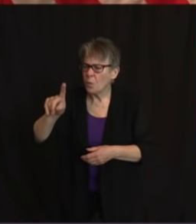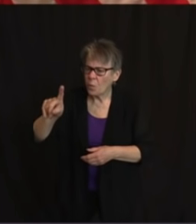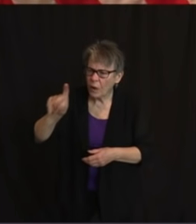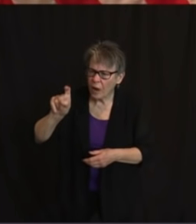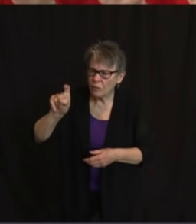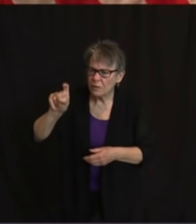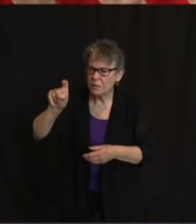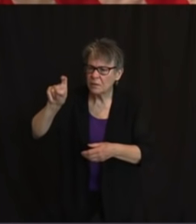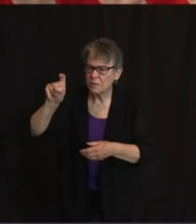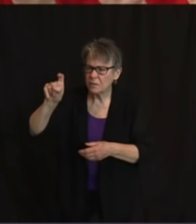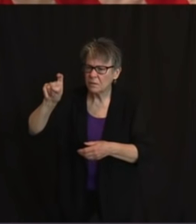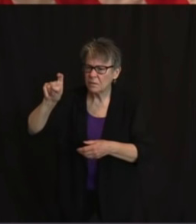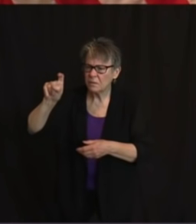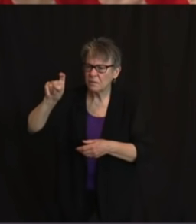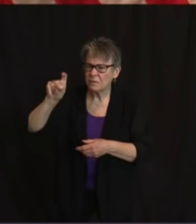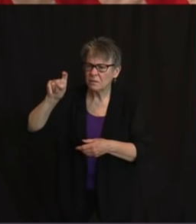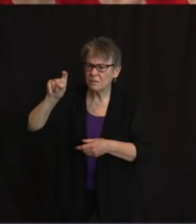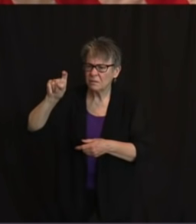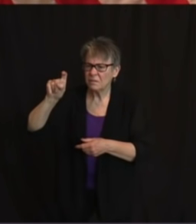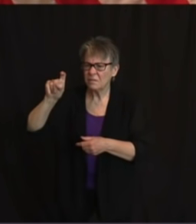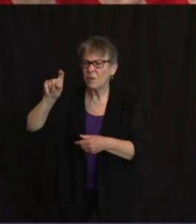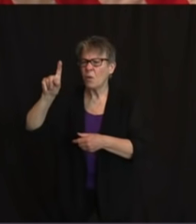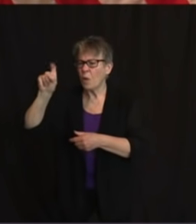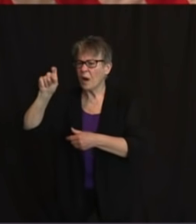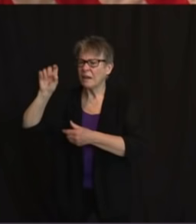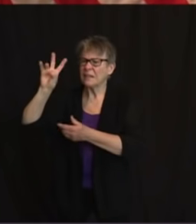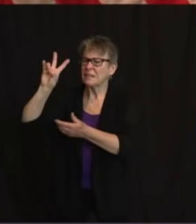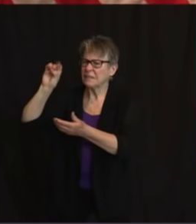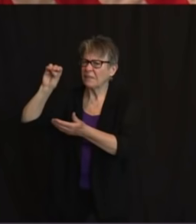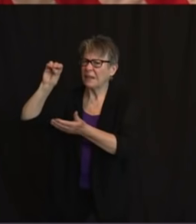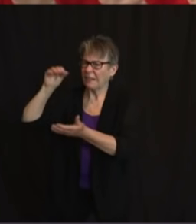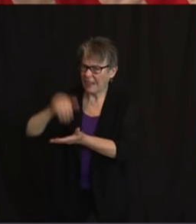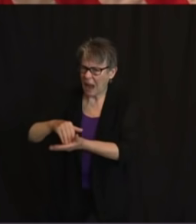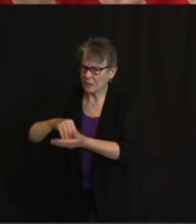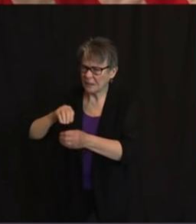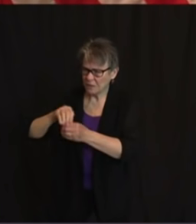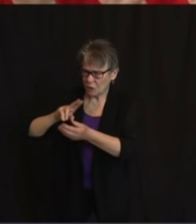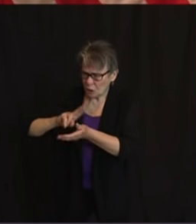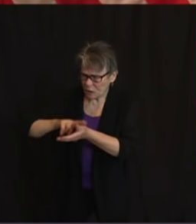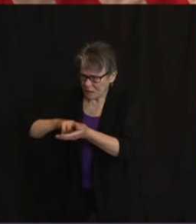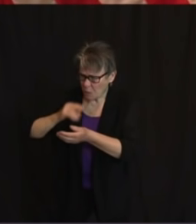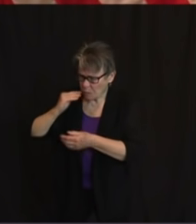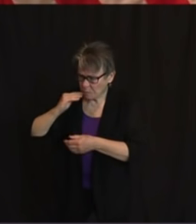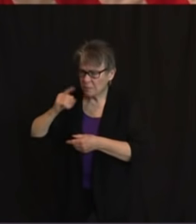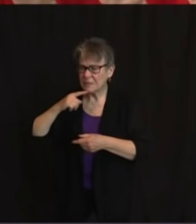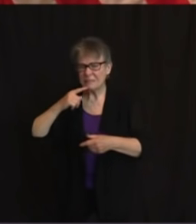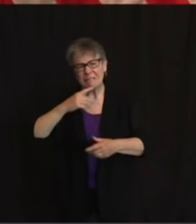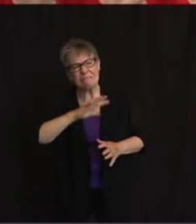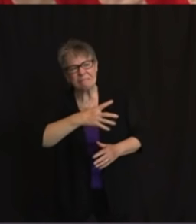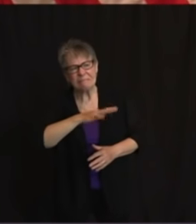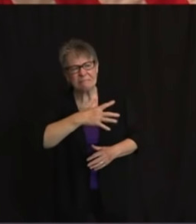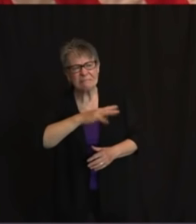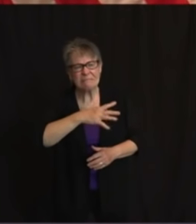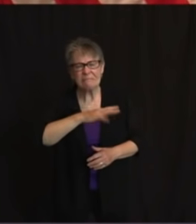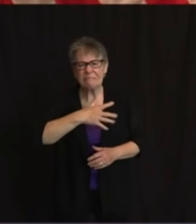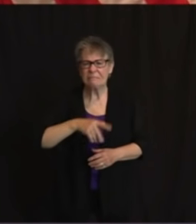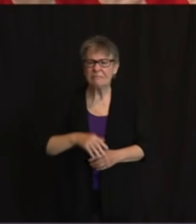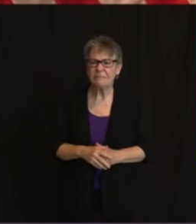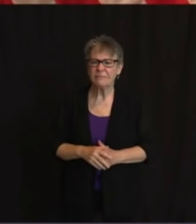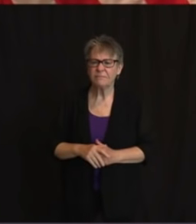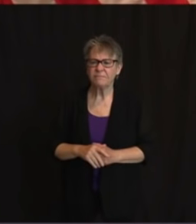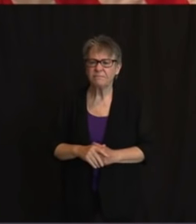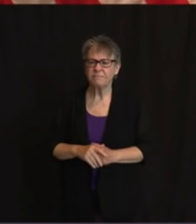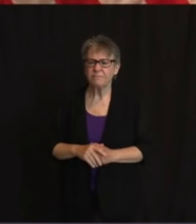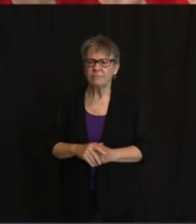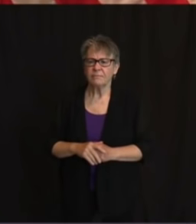you. And thank you for your leadership. Obviously, reporting a lot today. By the way, the top